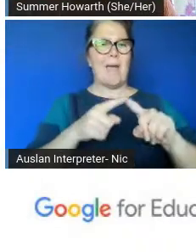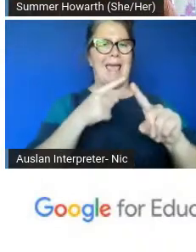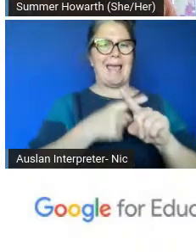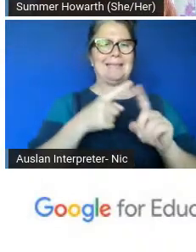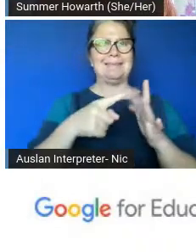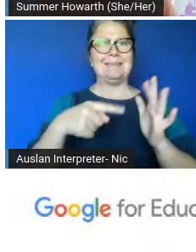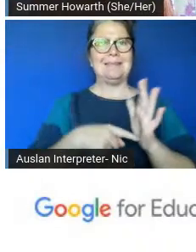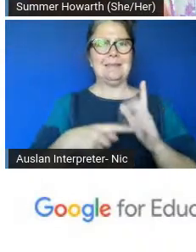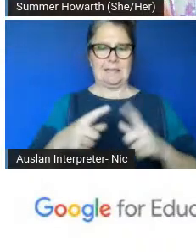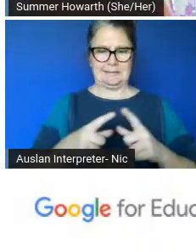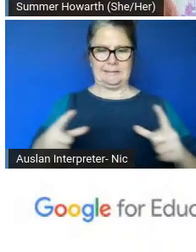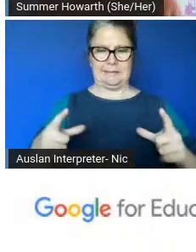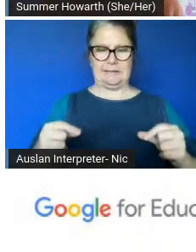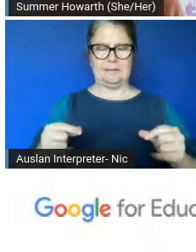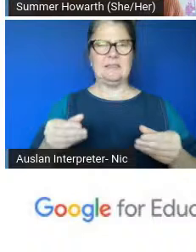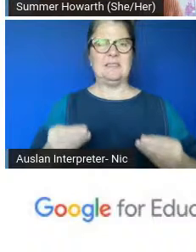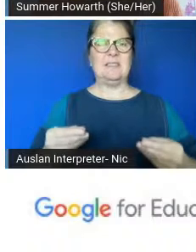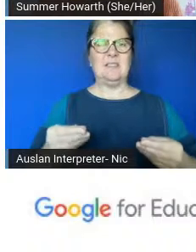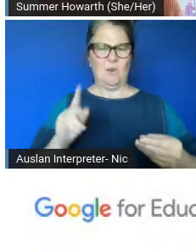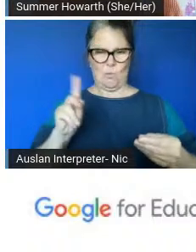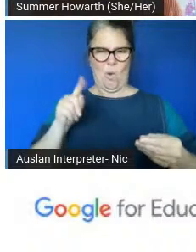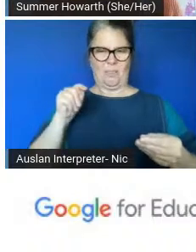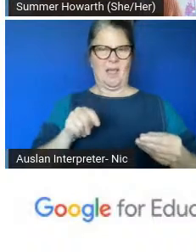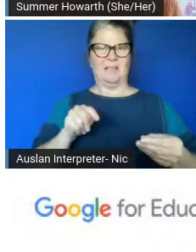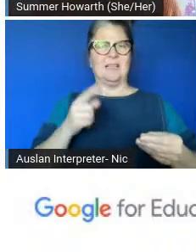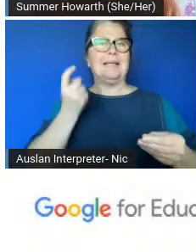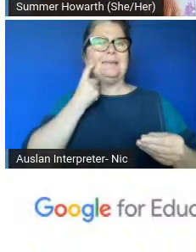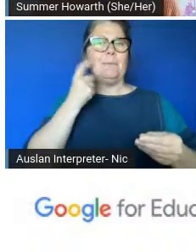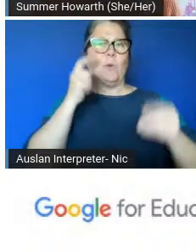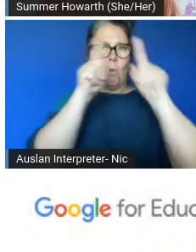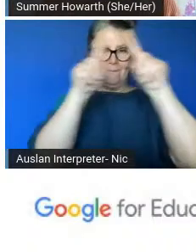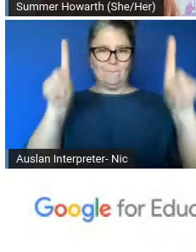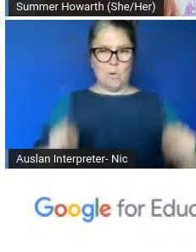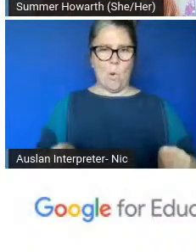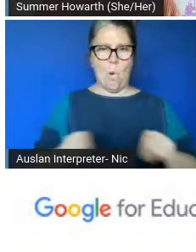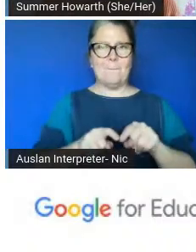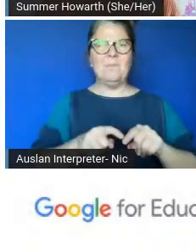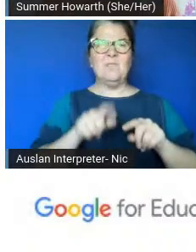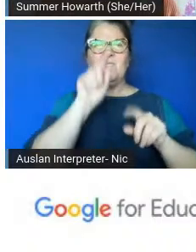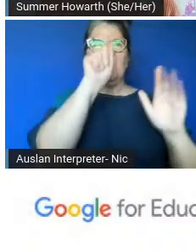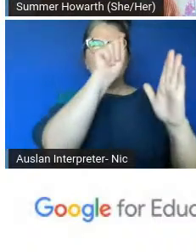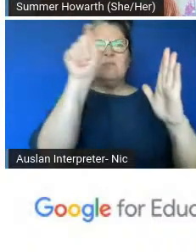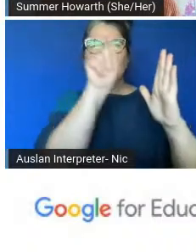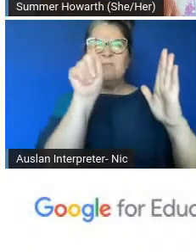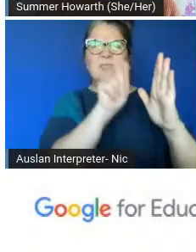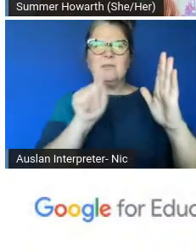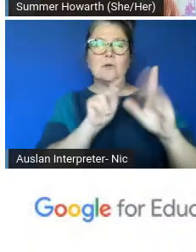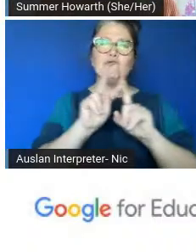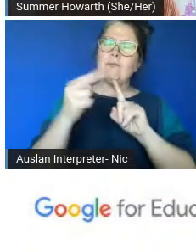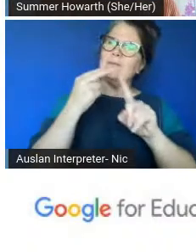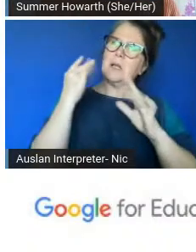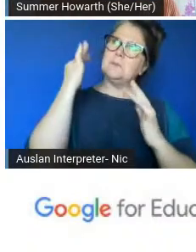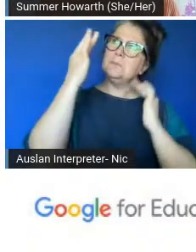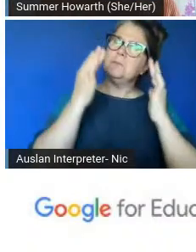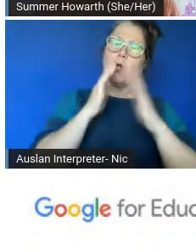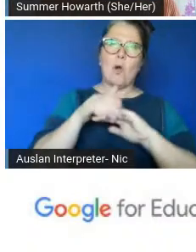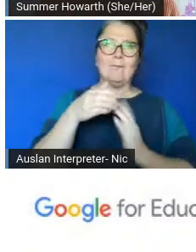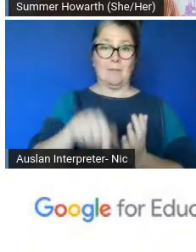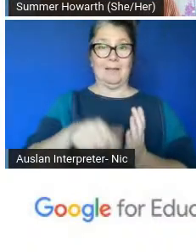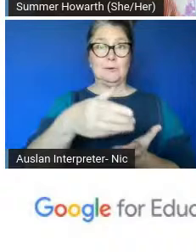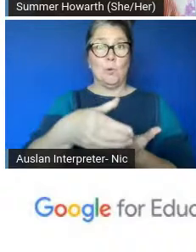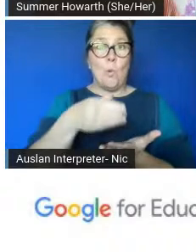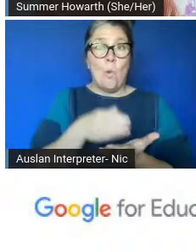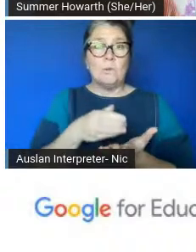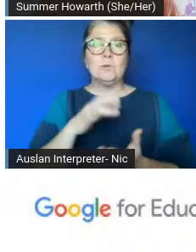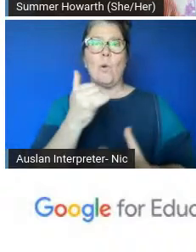simple form, which would be awesome if you fill it in. It does ask you to reflect a little bit on the course. And it also asks for a little bit of feedback if you're